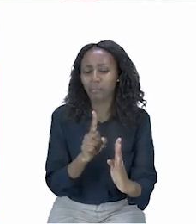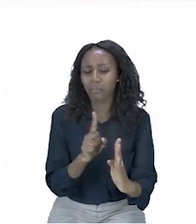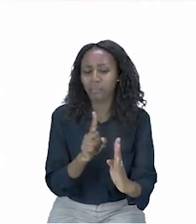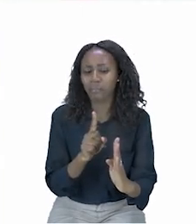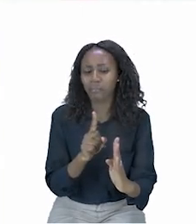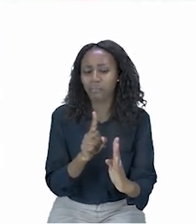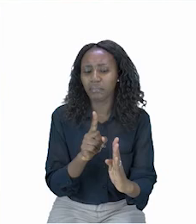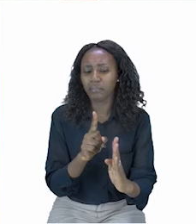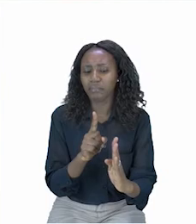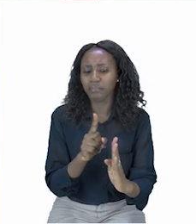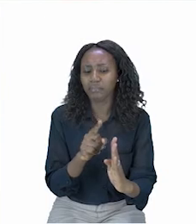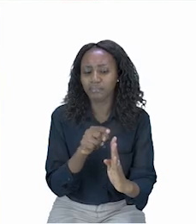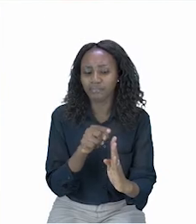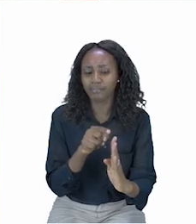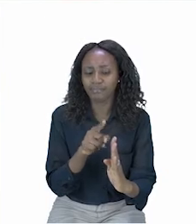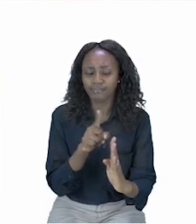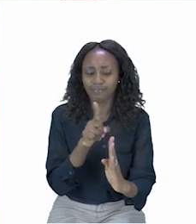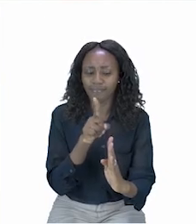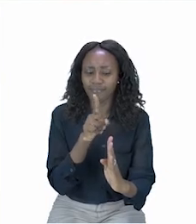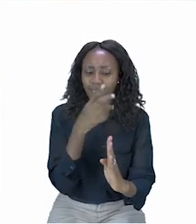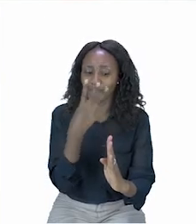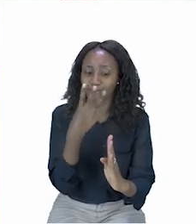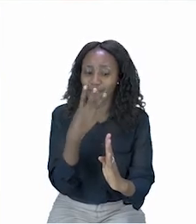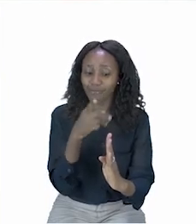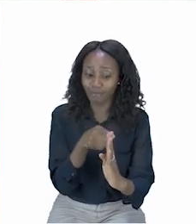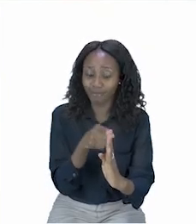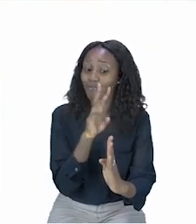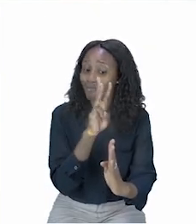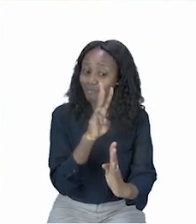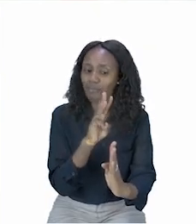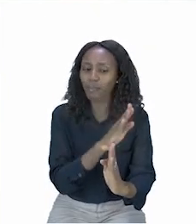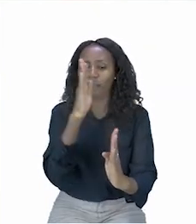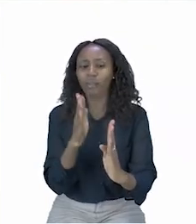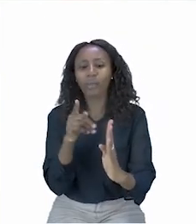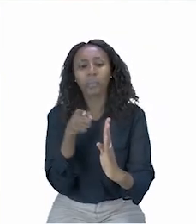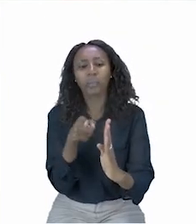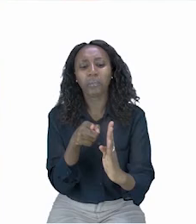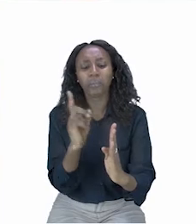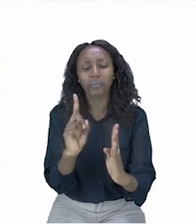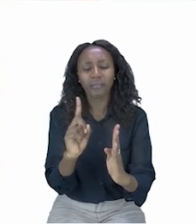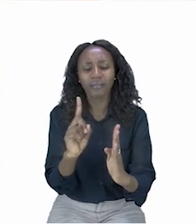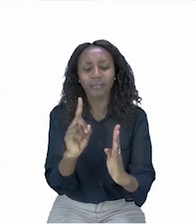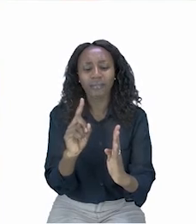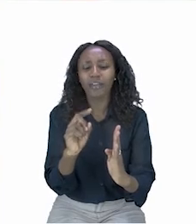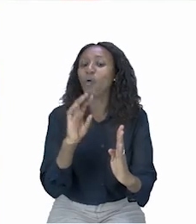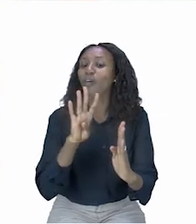standing behind 3? We would say it is the